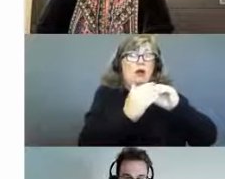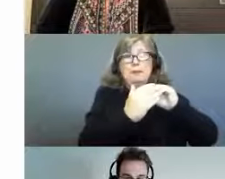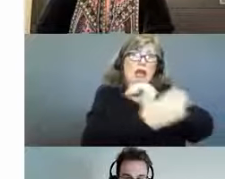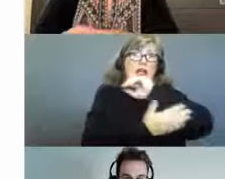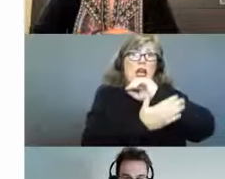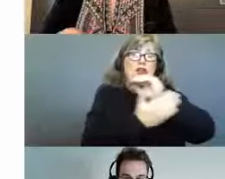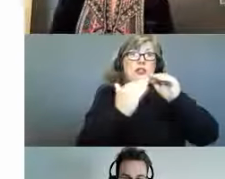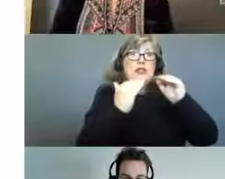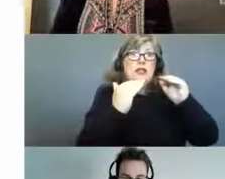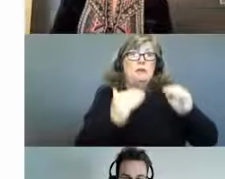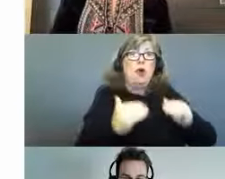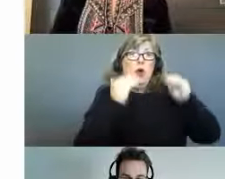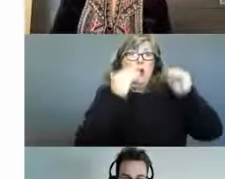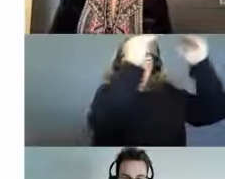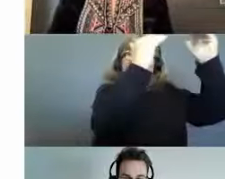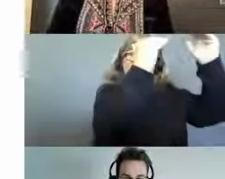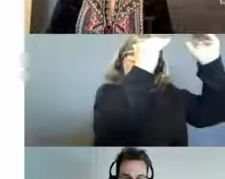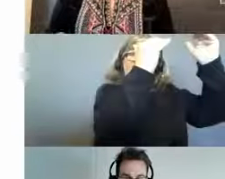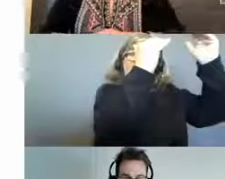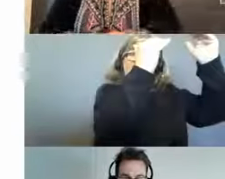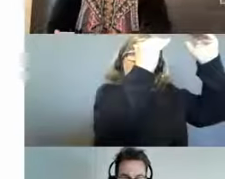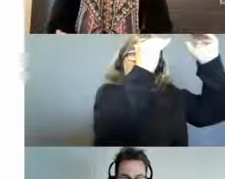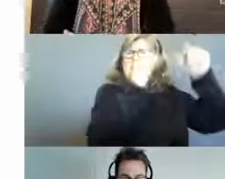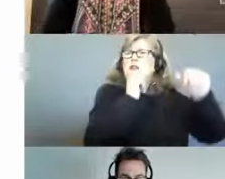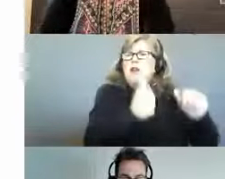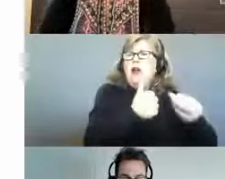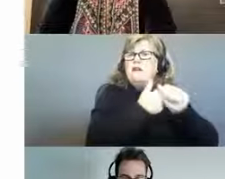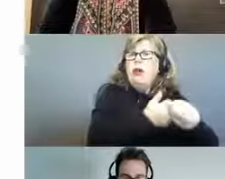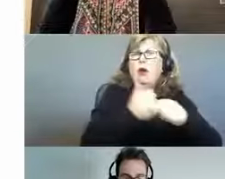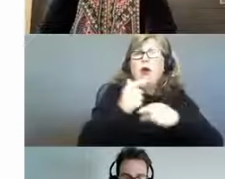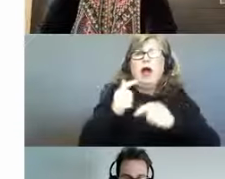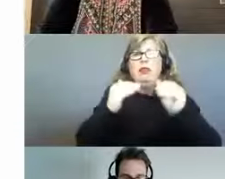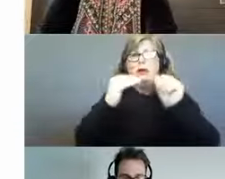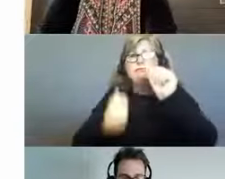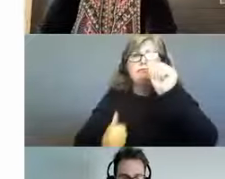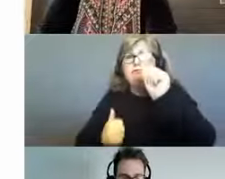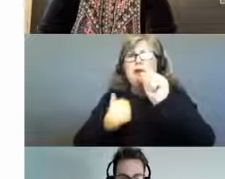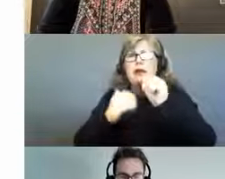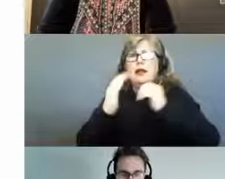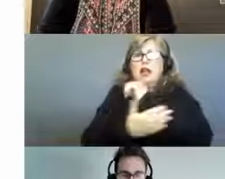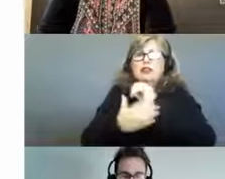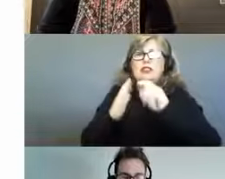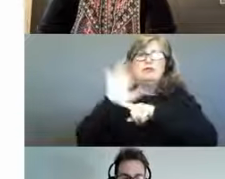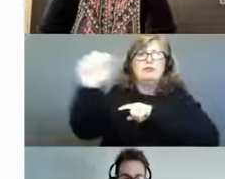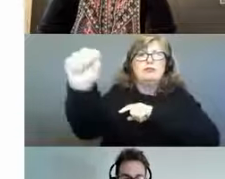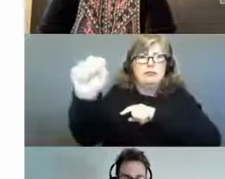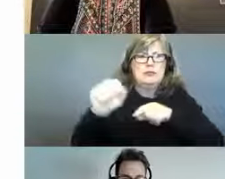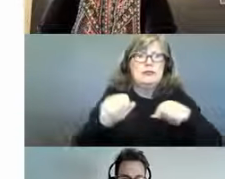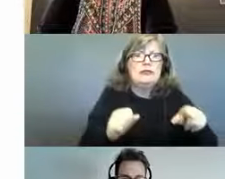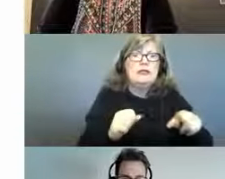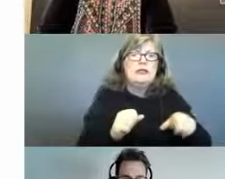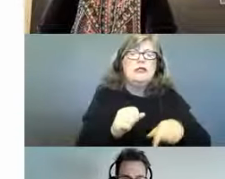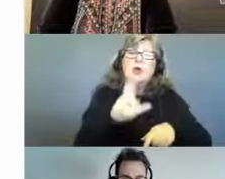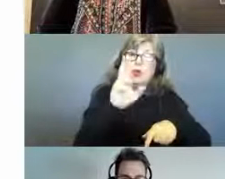developed countries in the dust. It's, I think, a little more surprising given Canada's long history of defending human rights at the